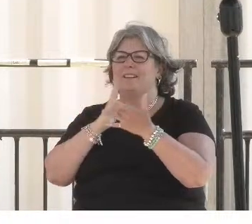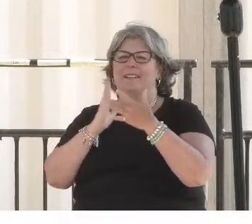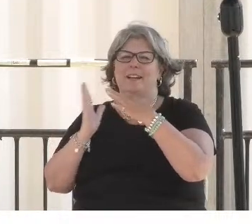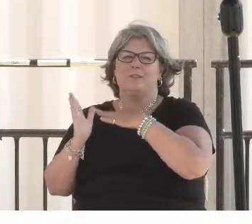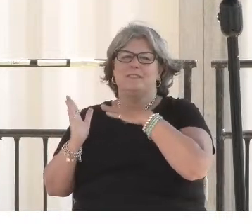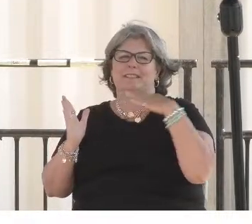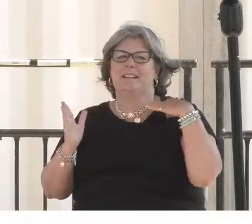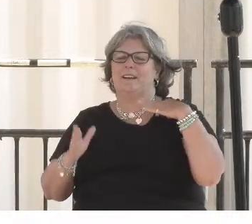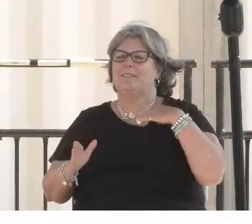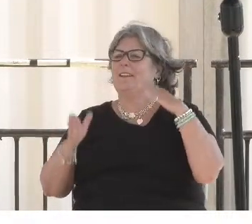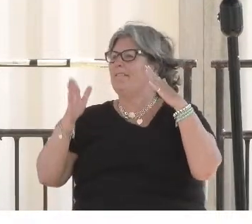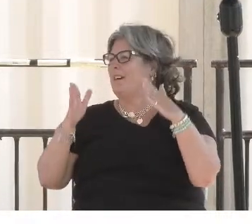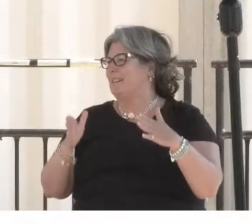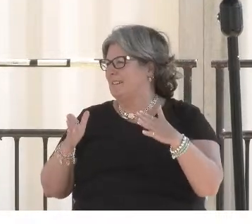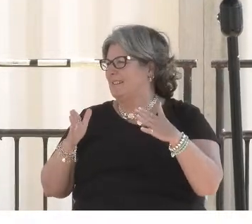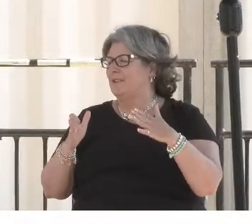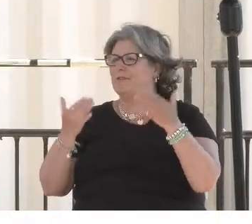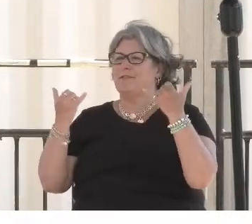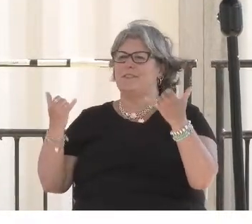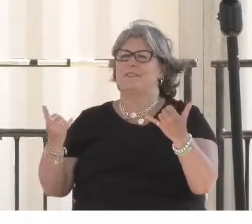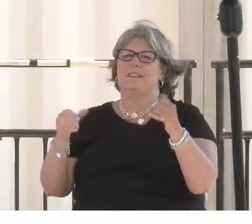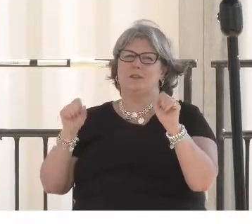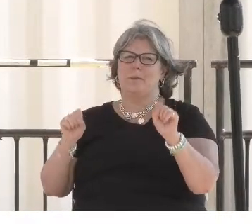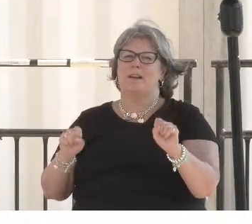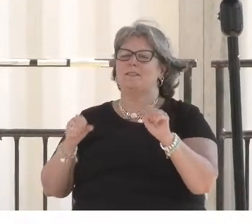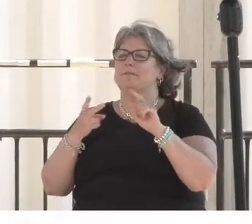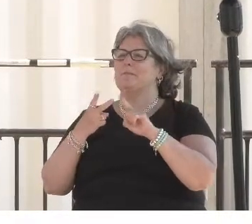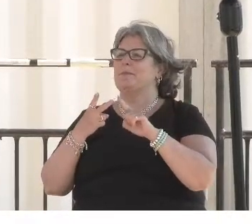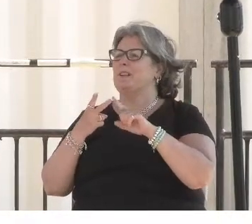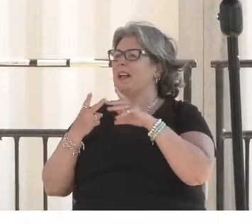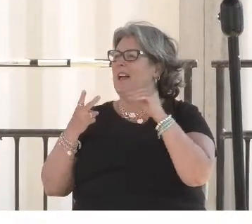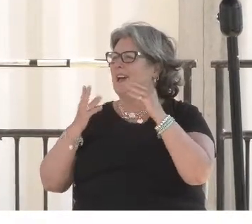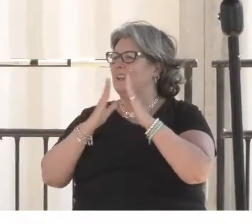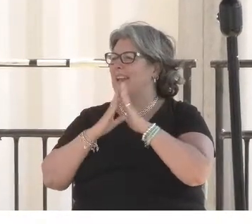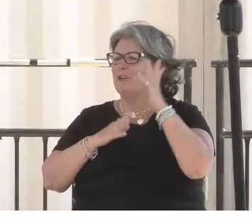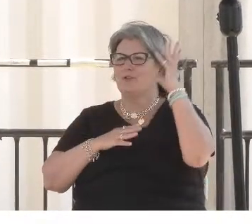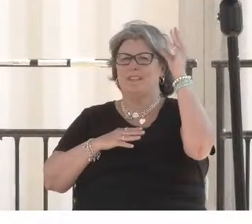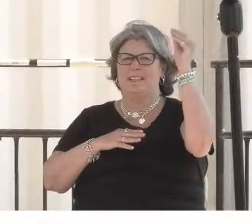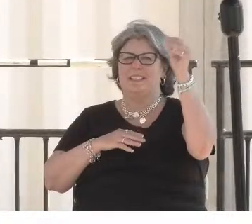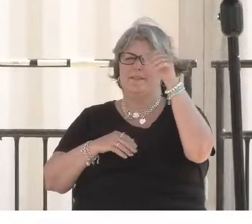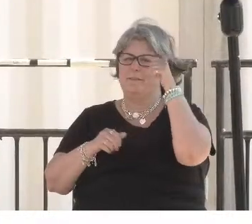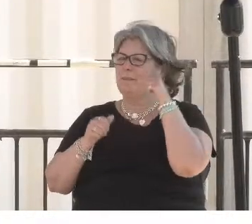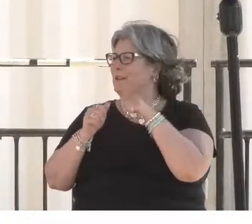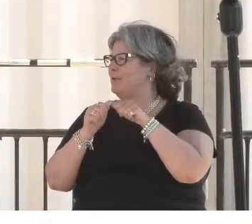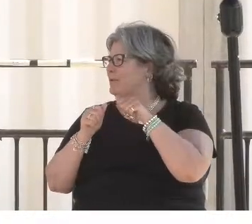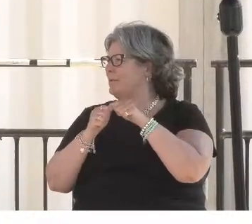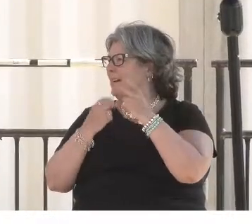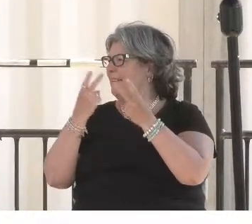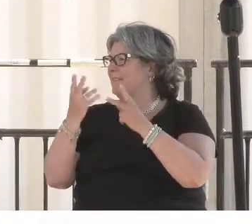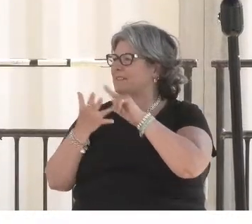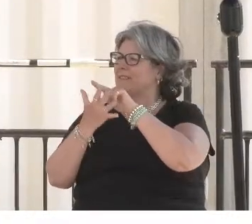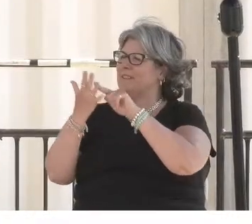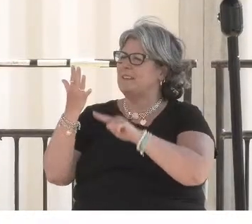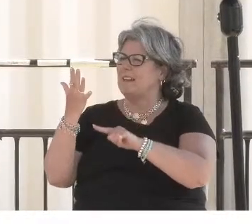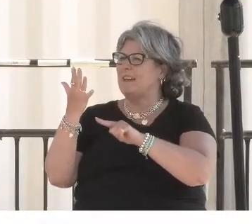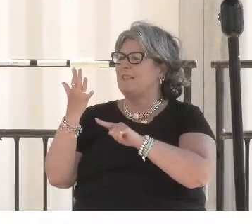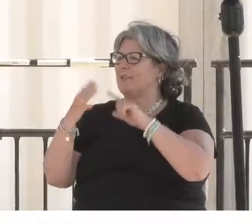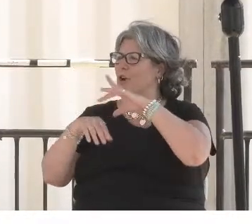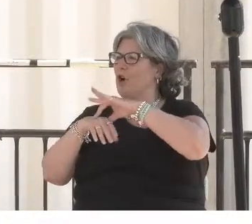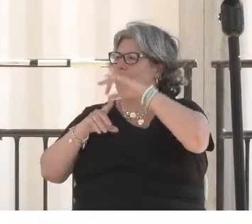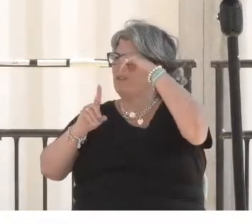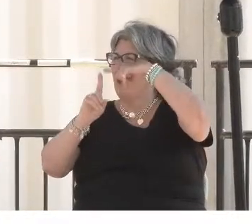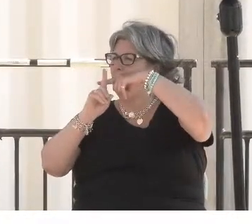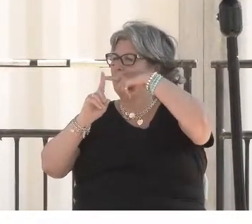and our volunteers again for making all of this possible. And as you exit, please remember to visit all the other Earth Optimism